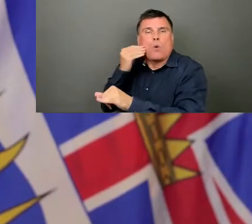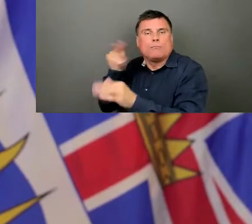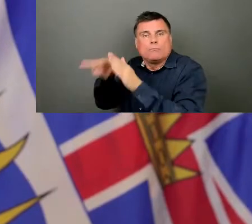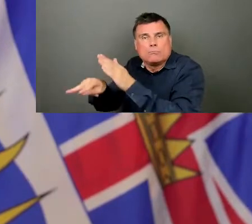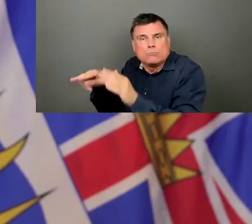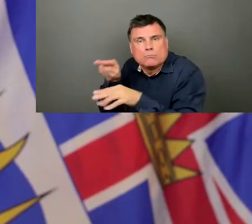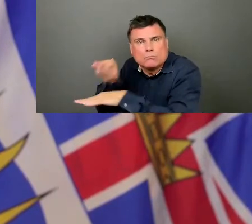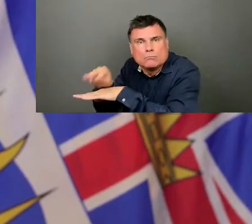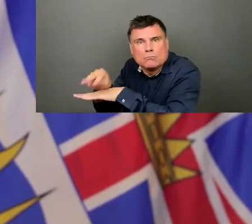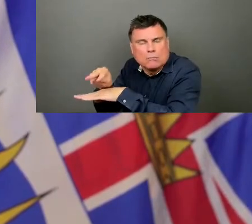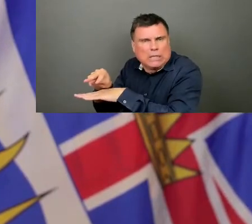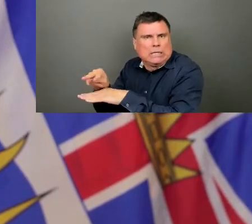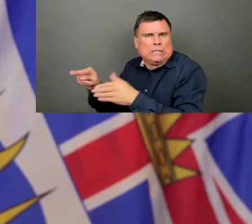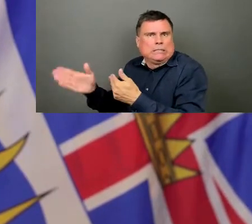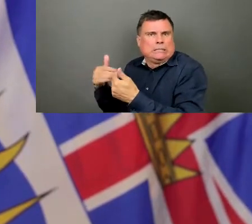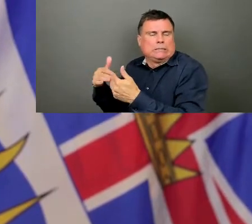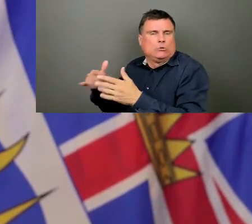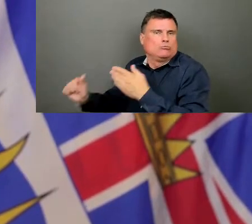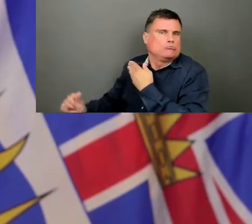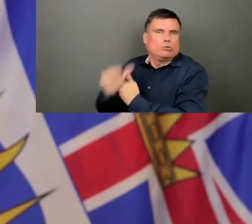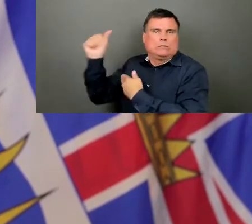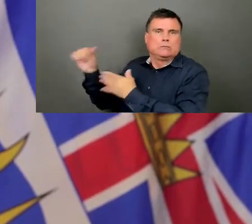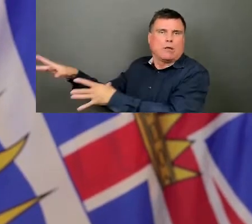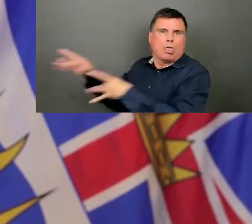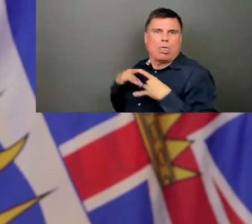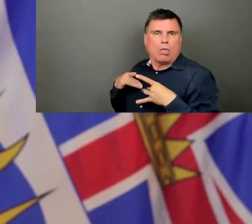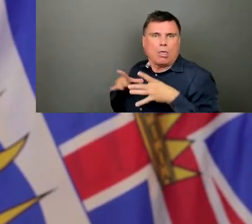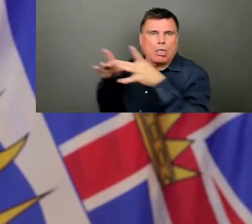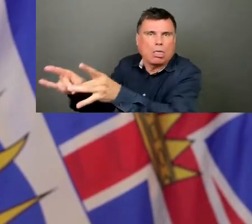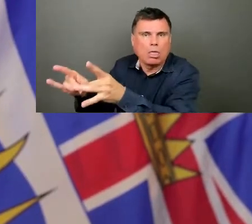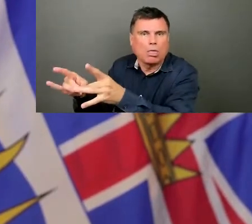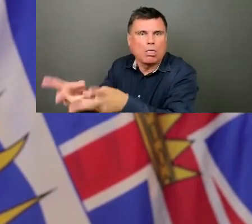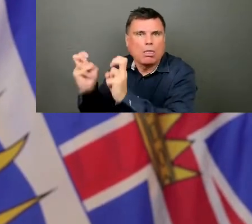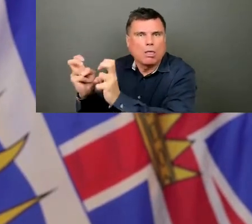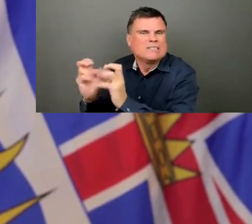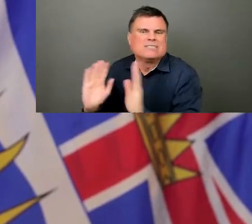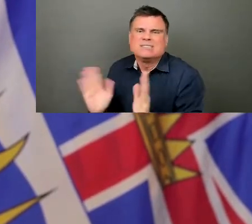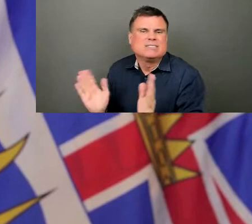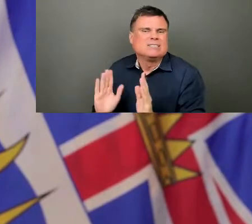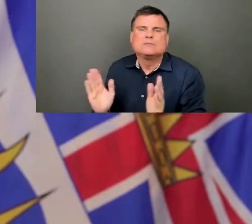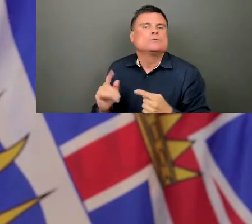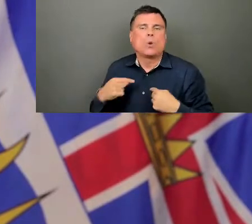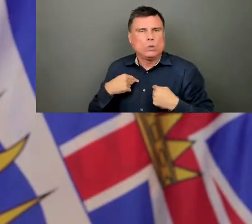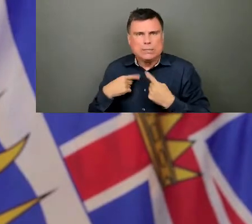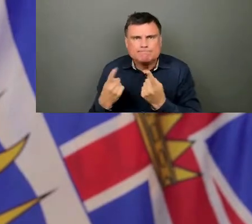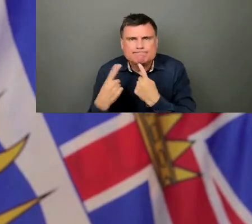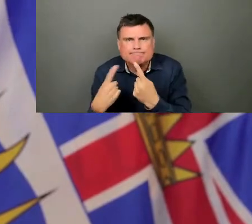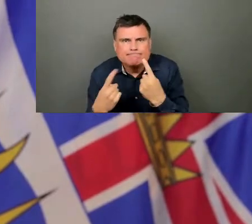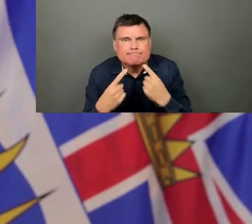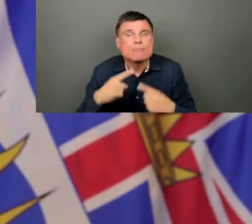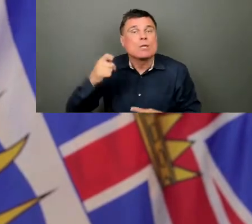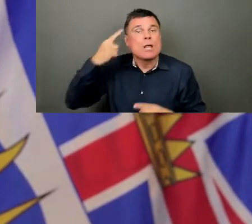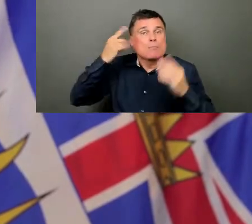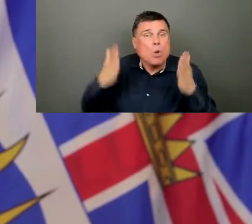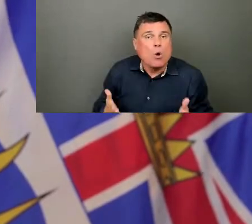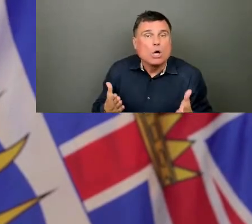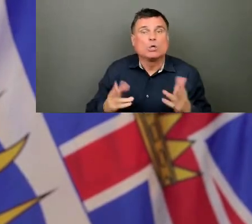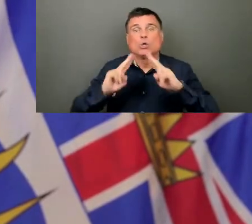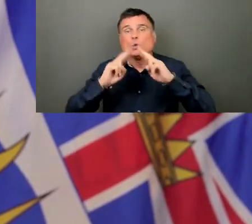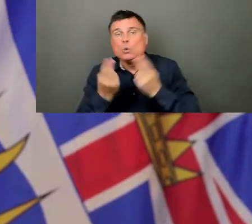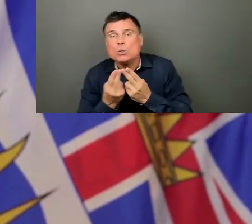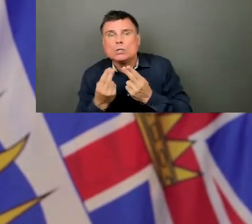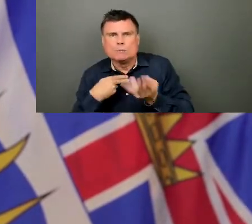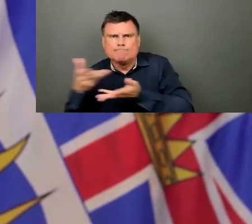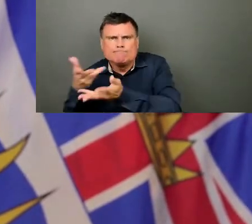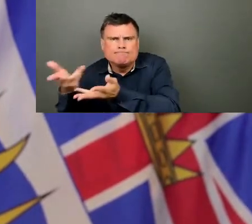with the unions and with others. And so you will hear something about that very soon. I don't know if you want to talk to it as well. But